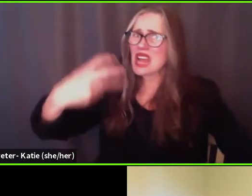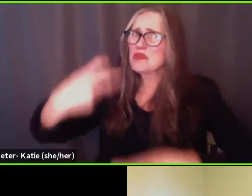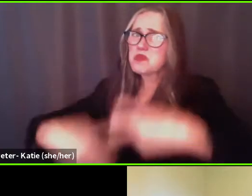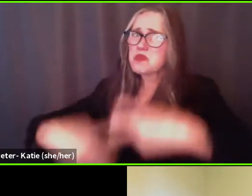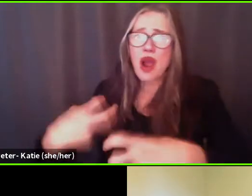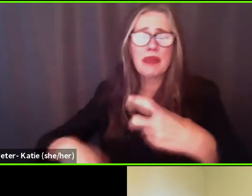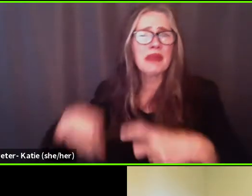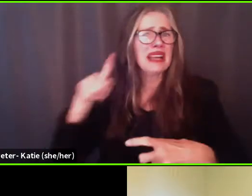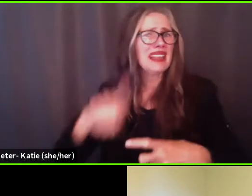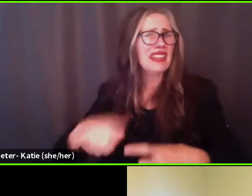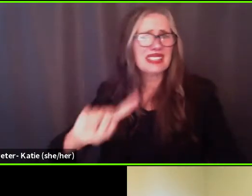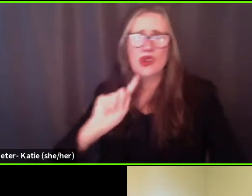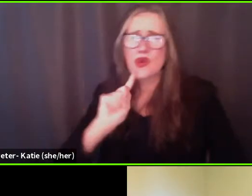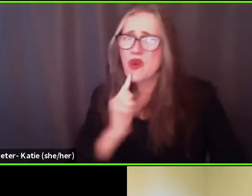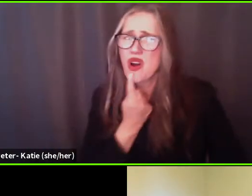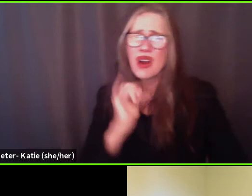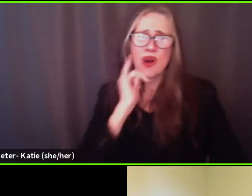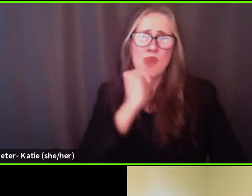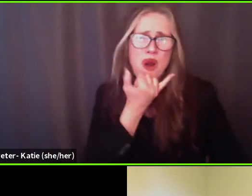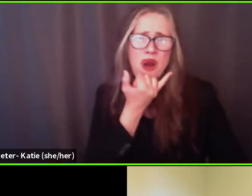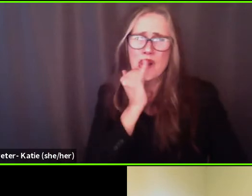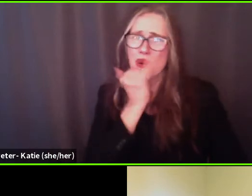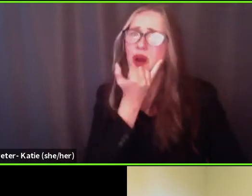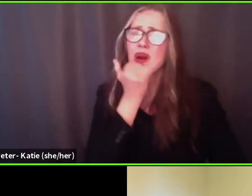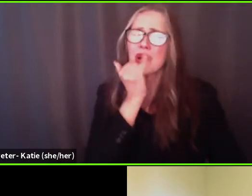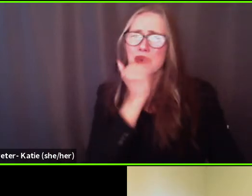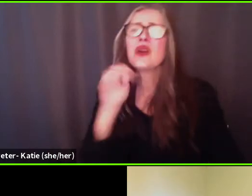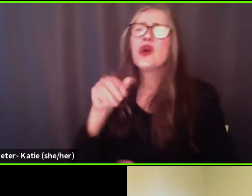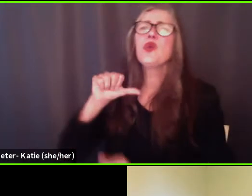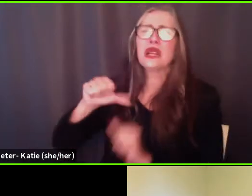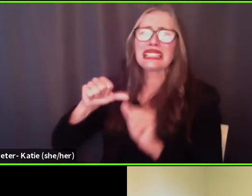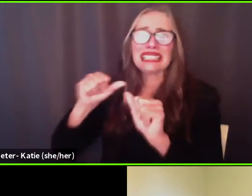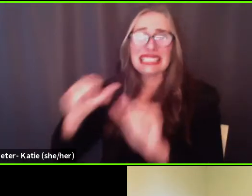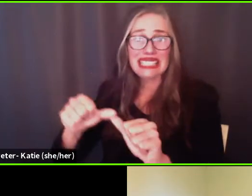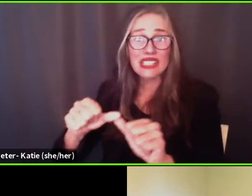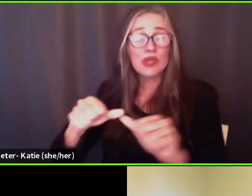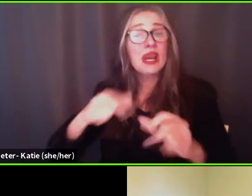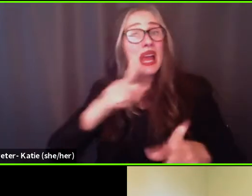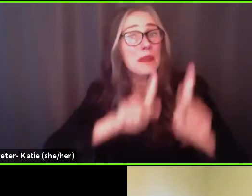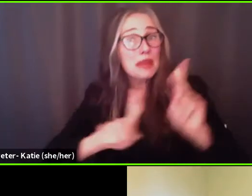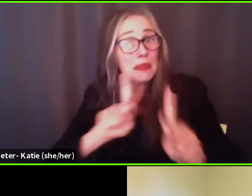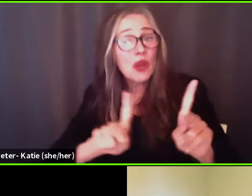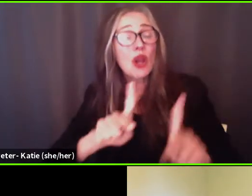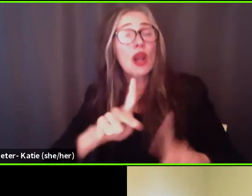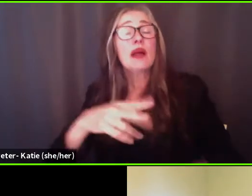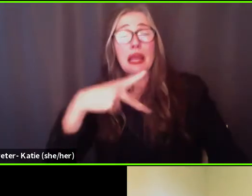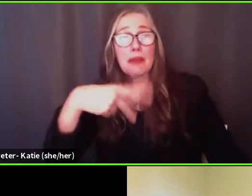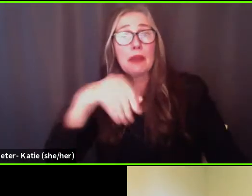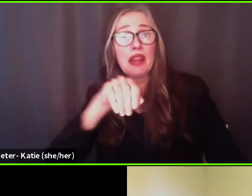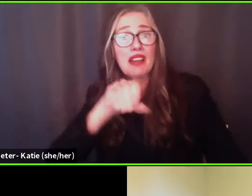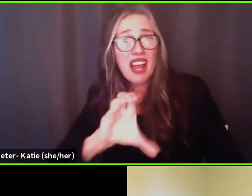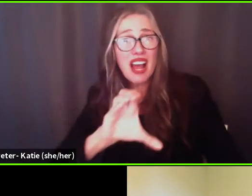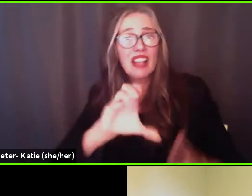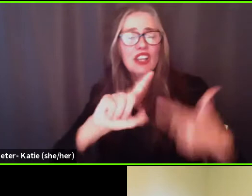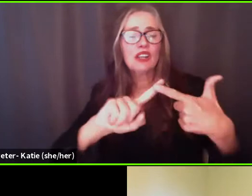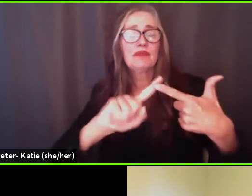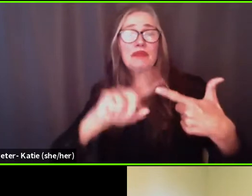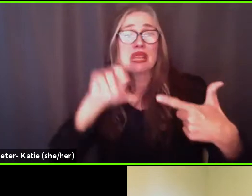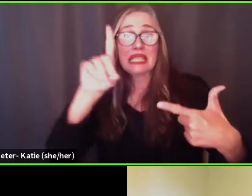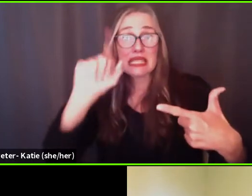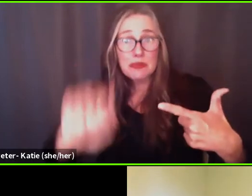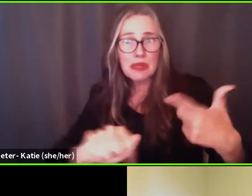harming the very same populations that have been harmed in the past including people of color women people with disabilities poor people in other vulnerable